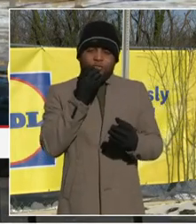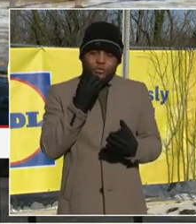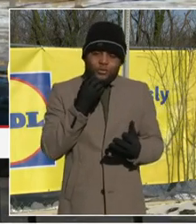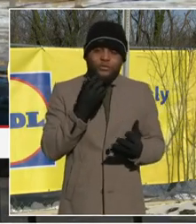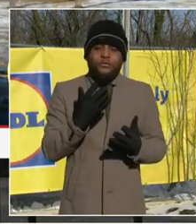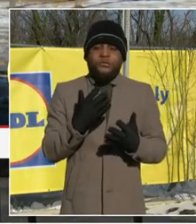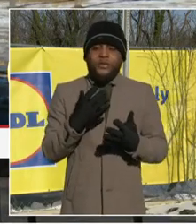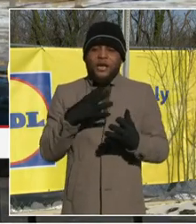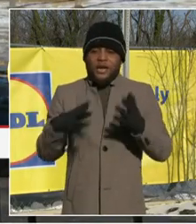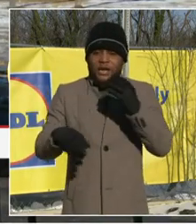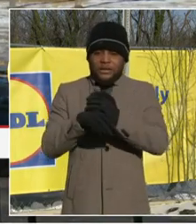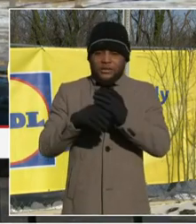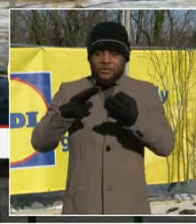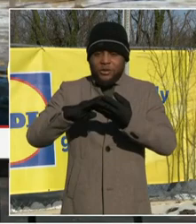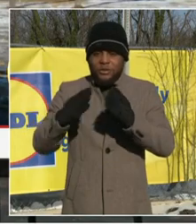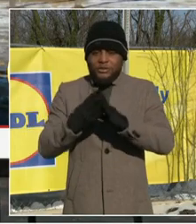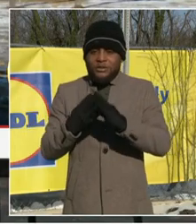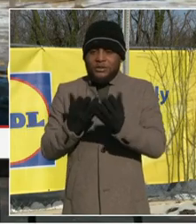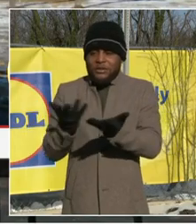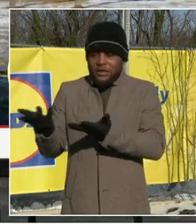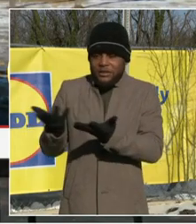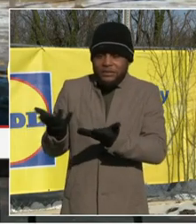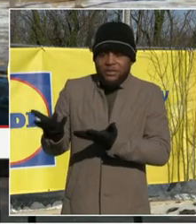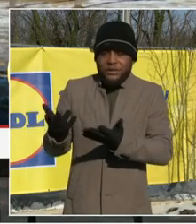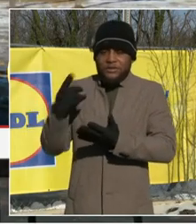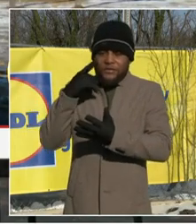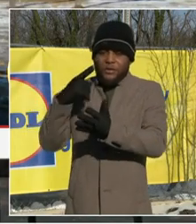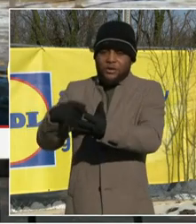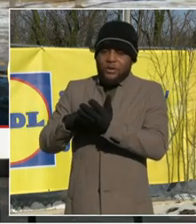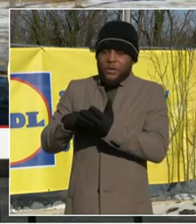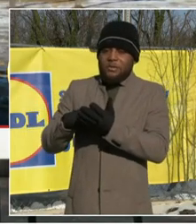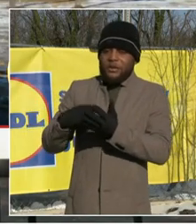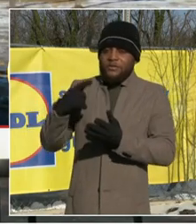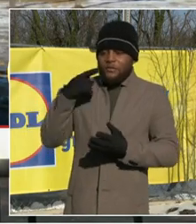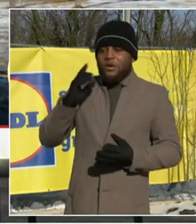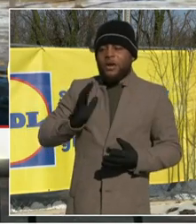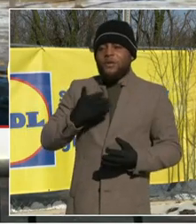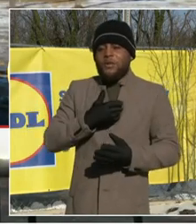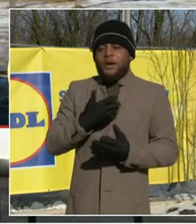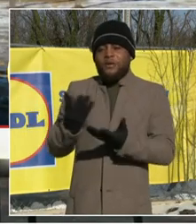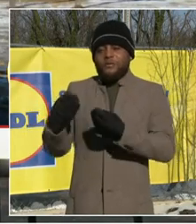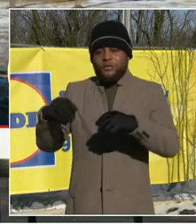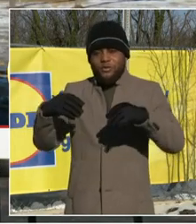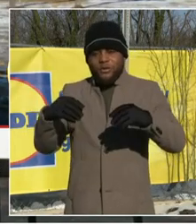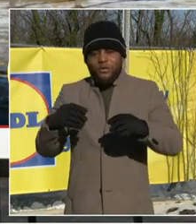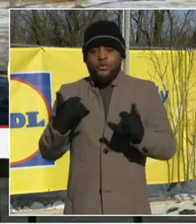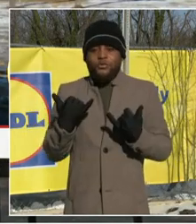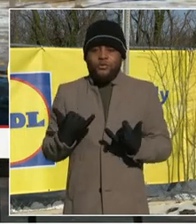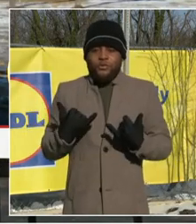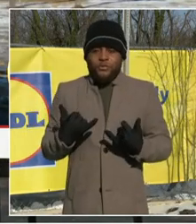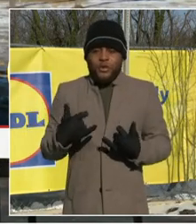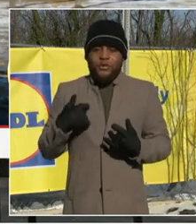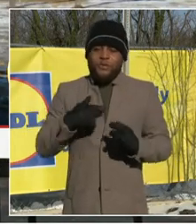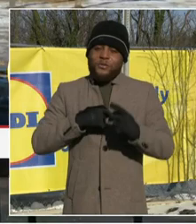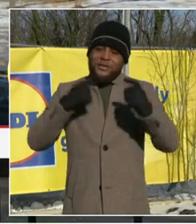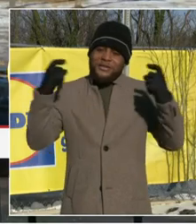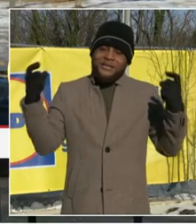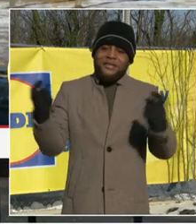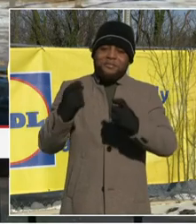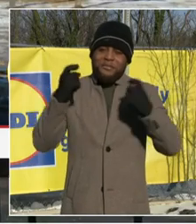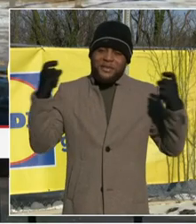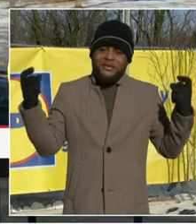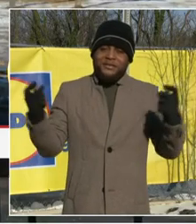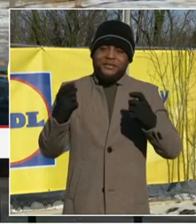community engagement requirements for our grocery stores. And so today we celebrate, but we will